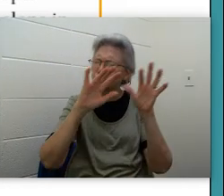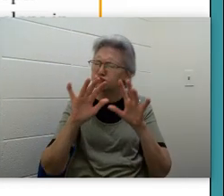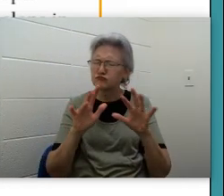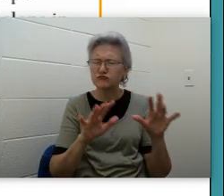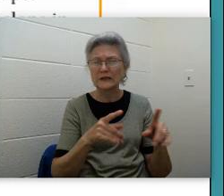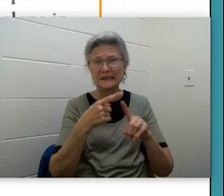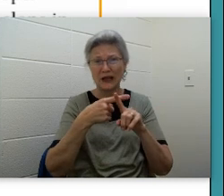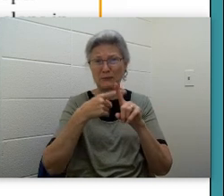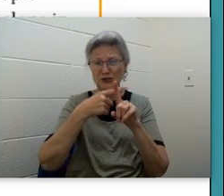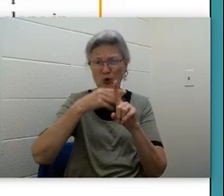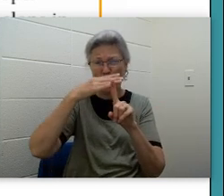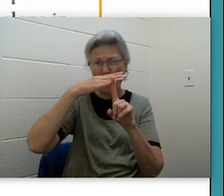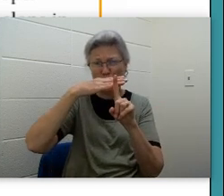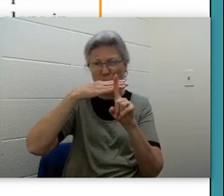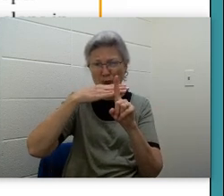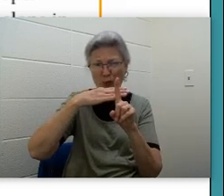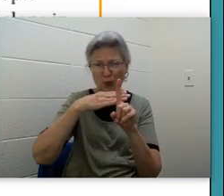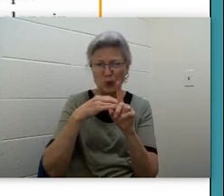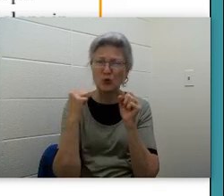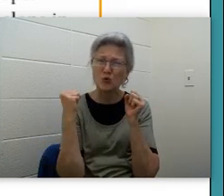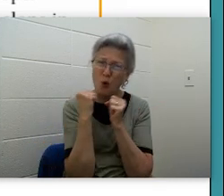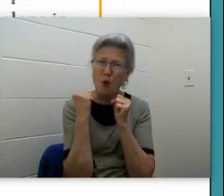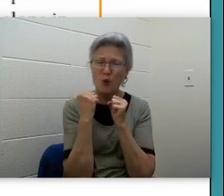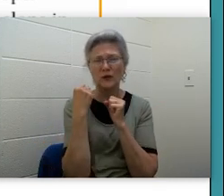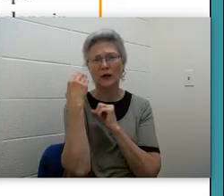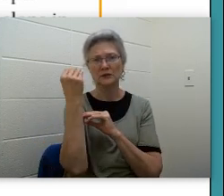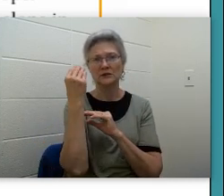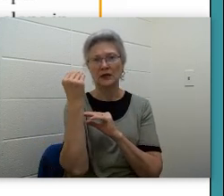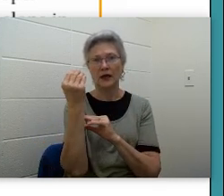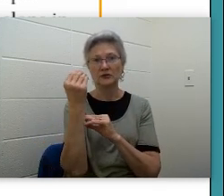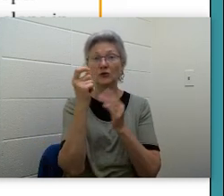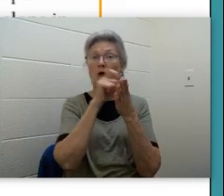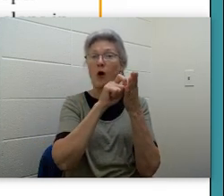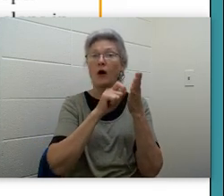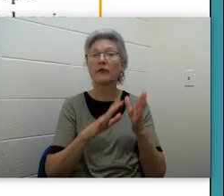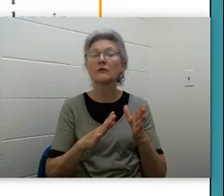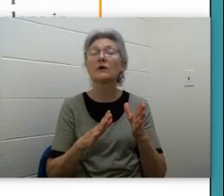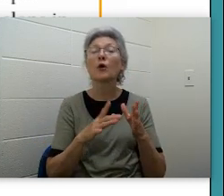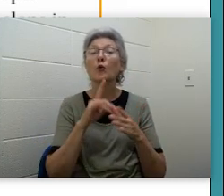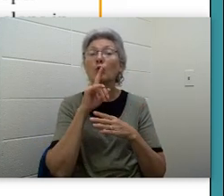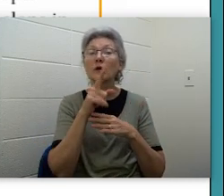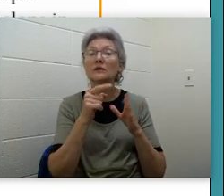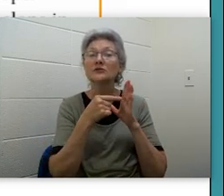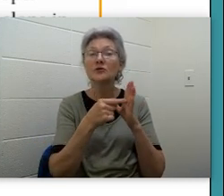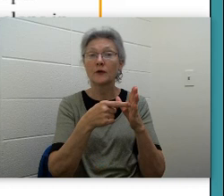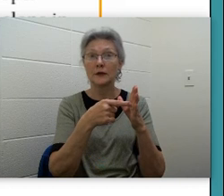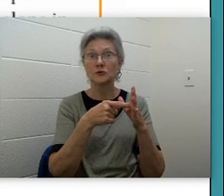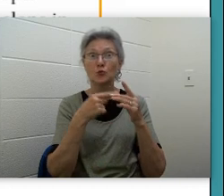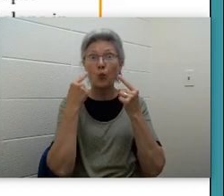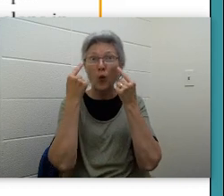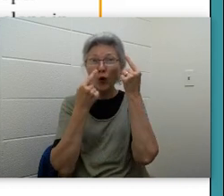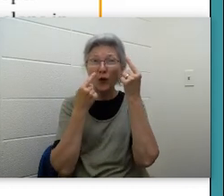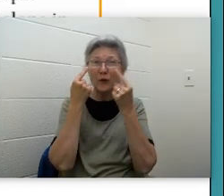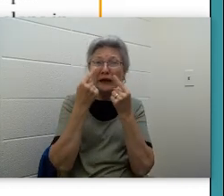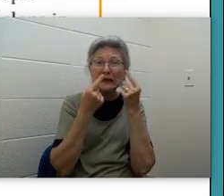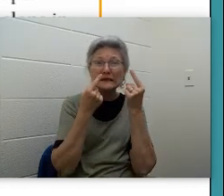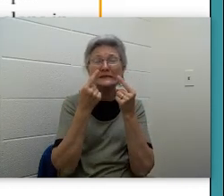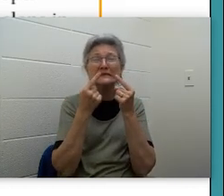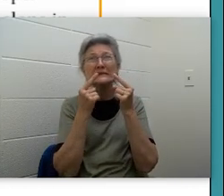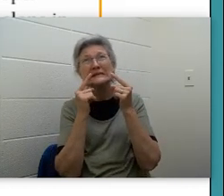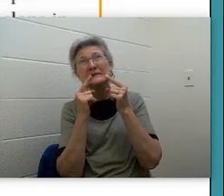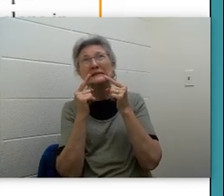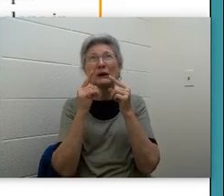the temperatures were very cold outside. So the author really showed that he was worried for this